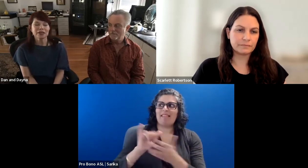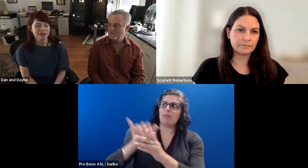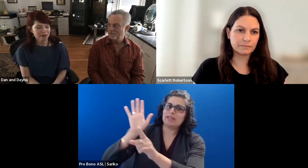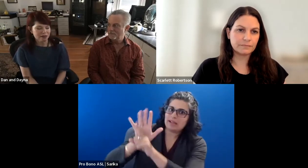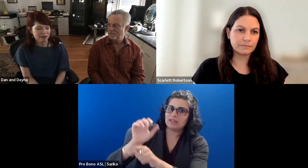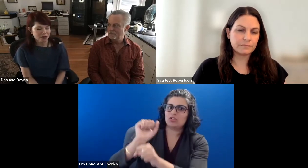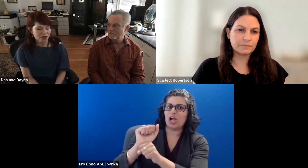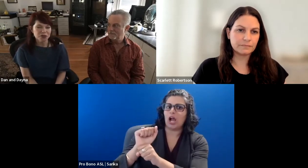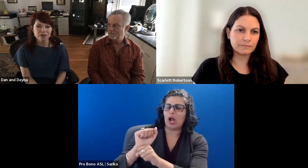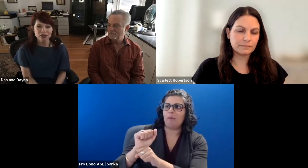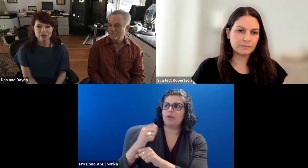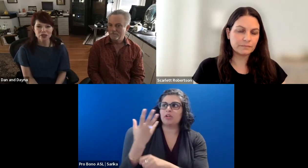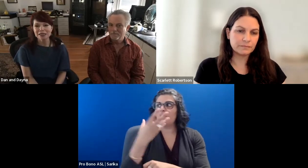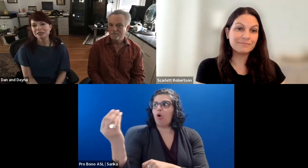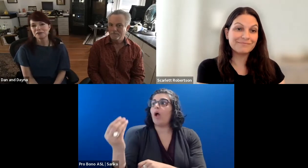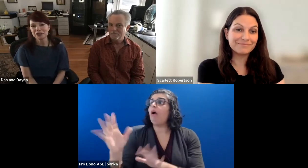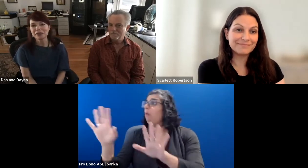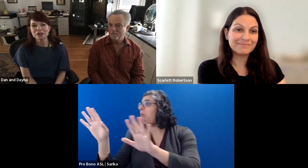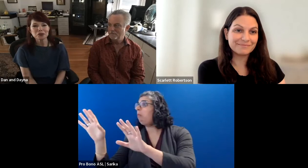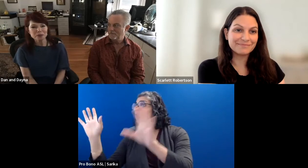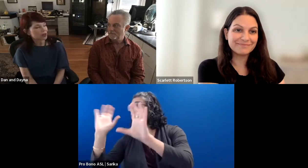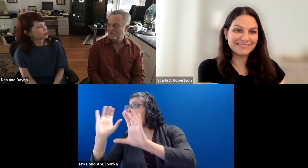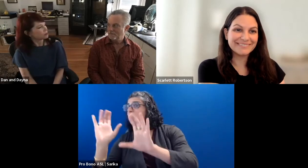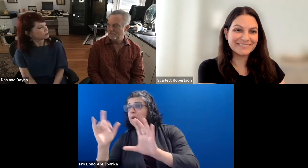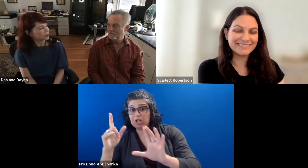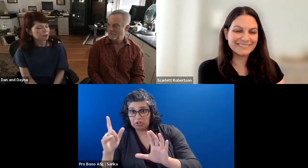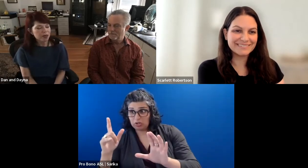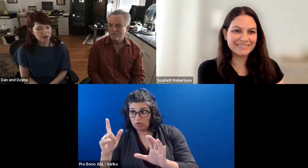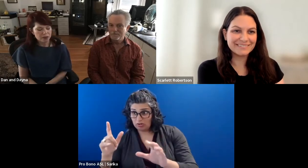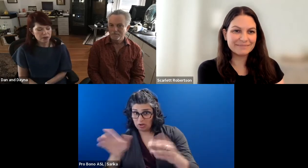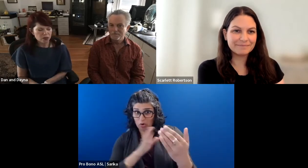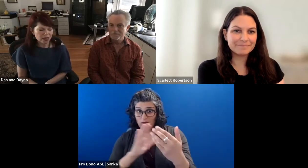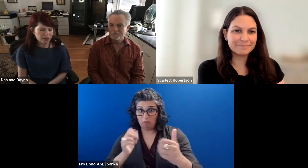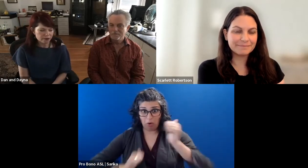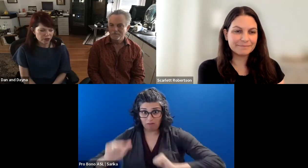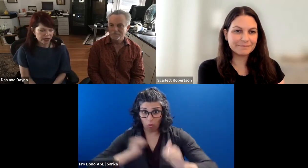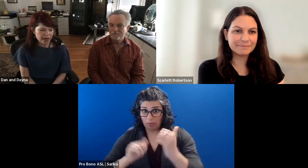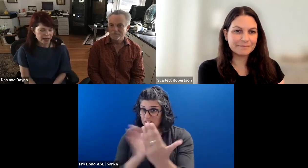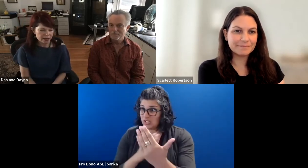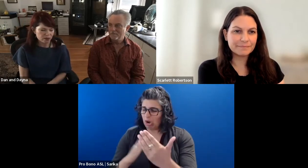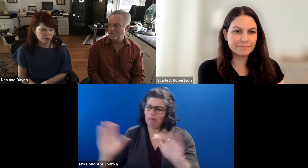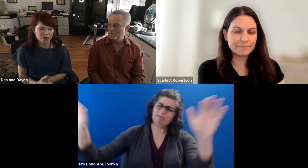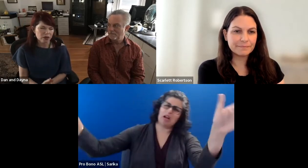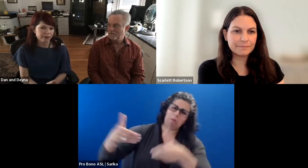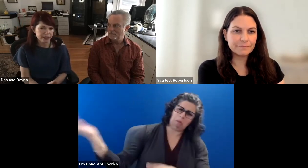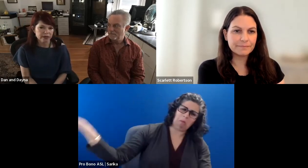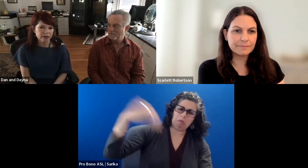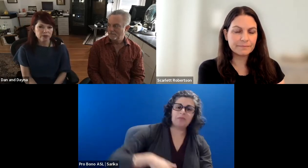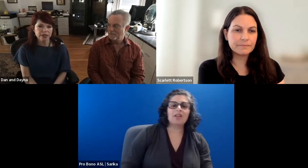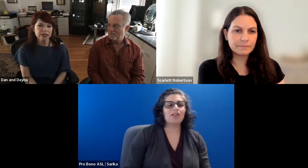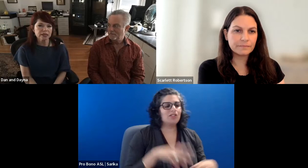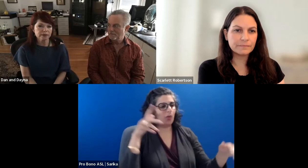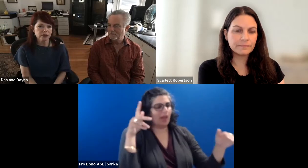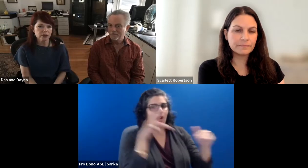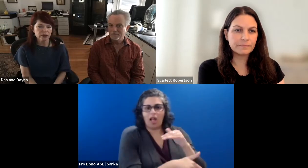going to find artists who'd never covered it and convince them to be part of our film. So we cut the first act really roughly. We